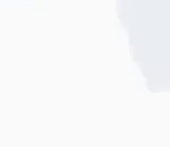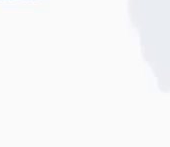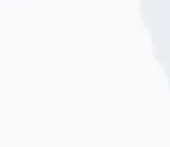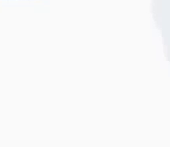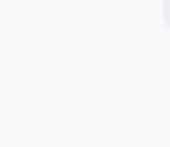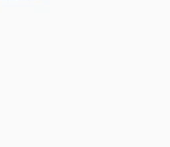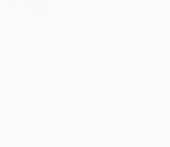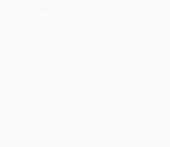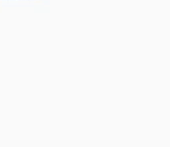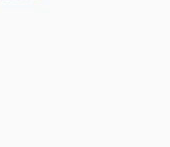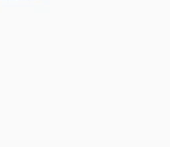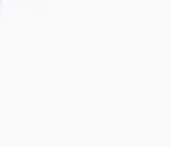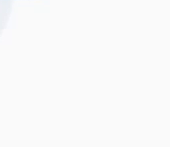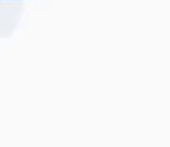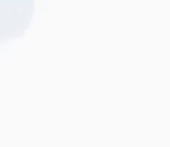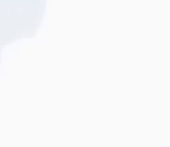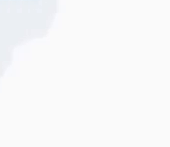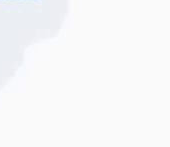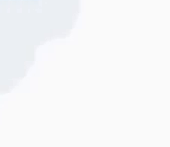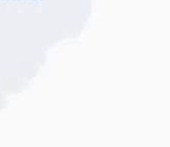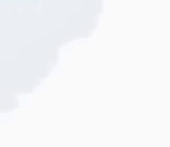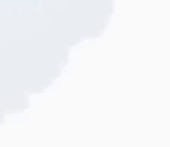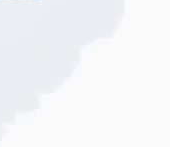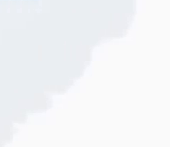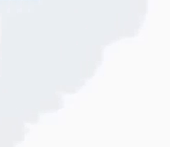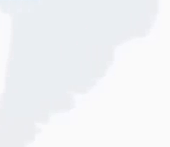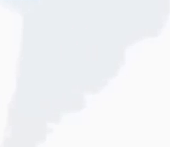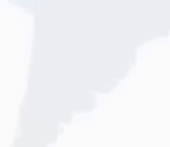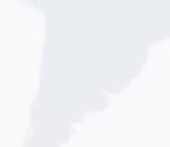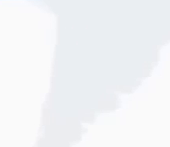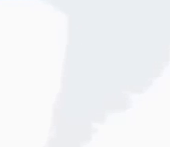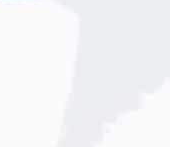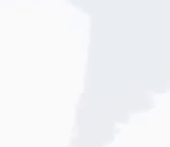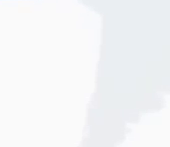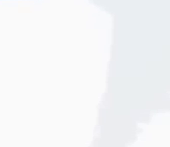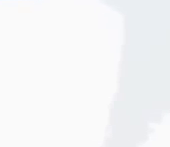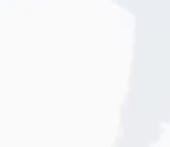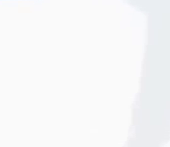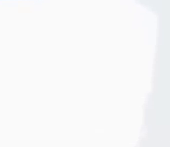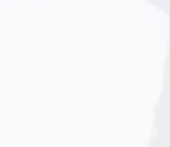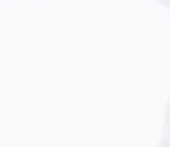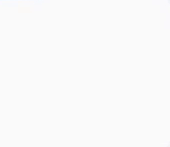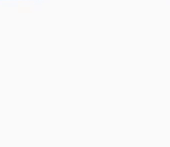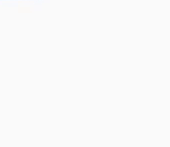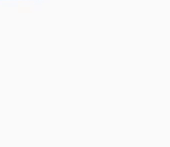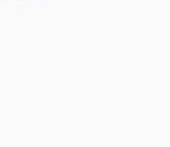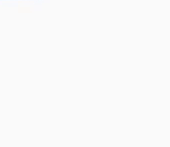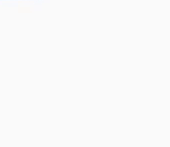We'll be right back.